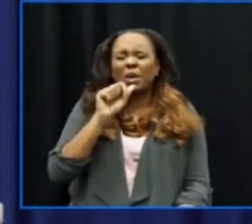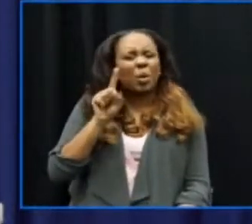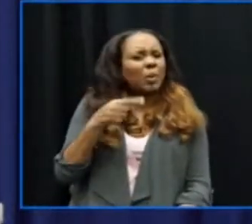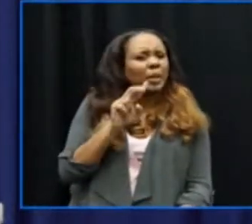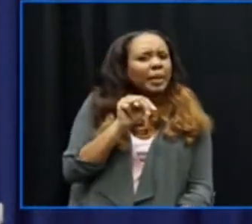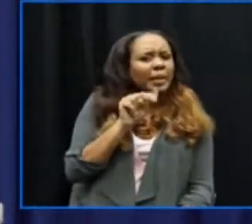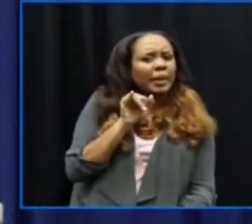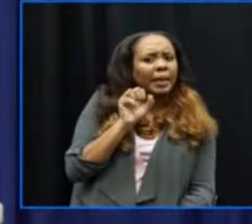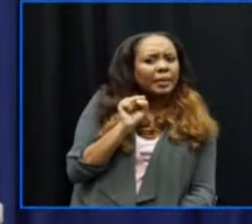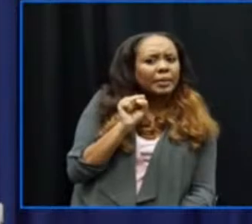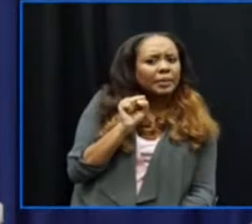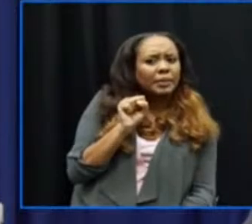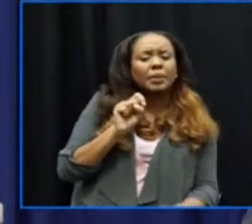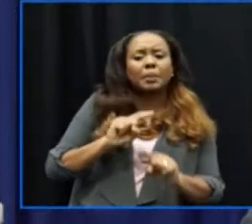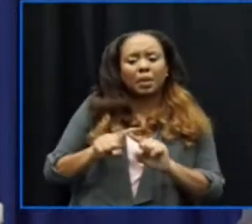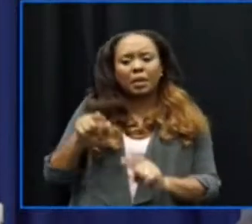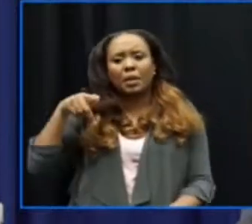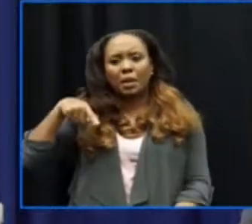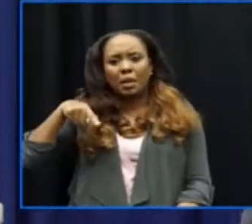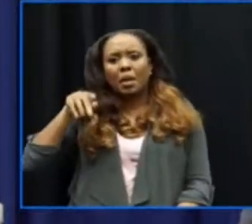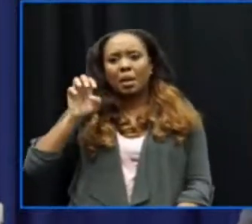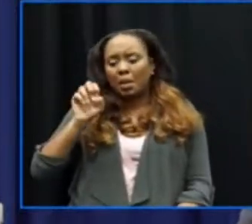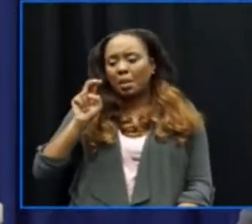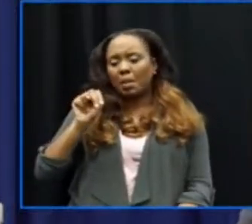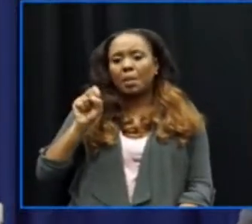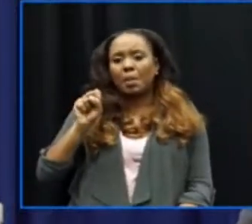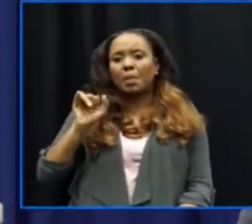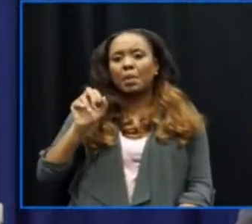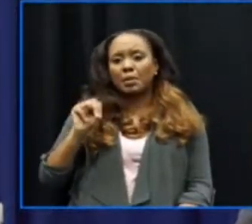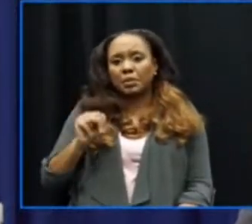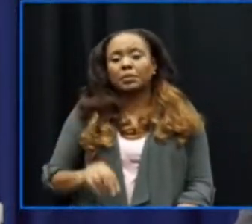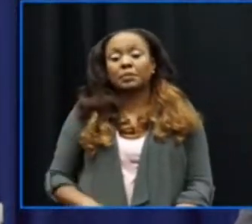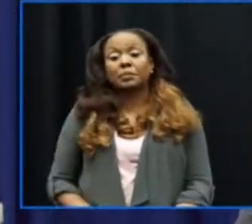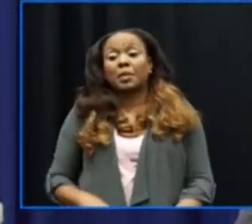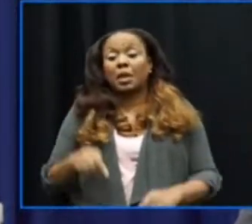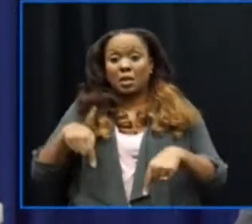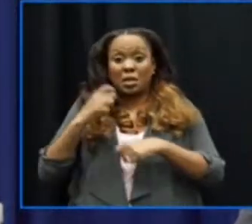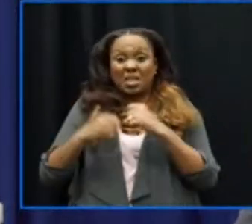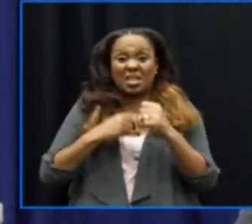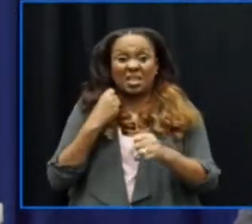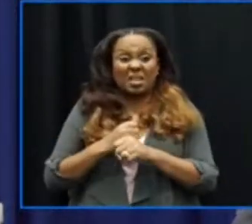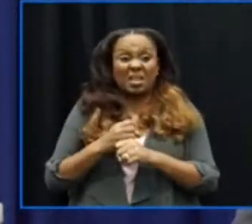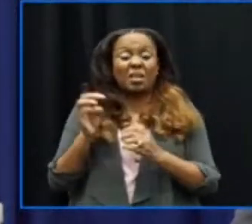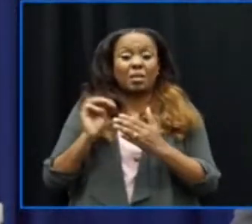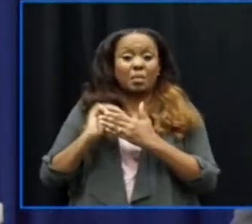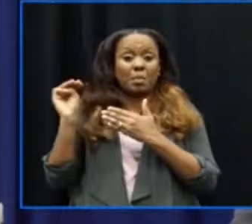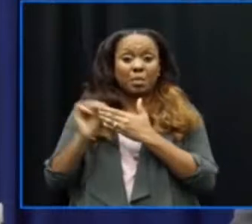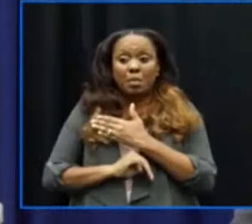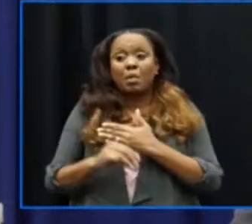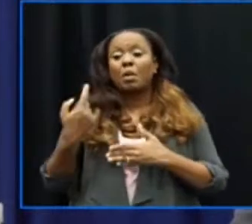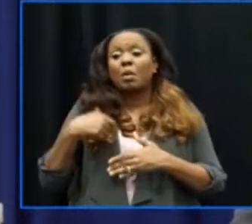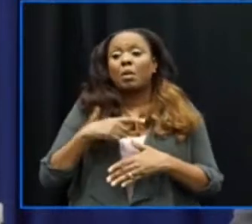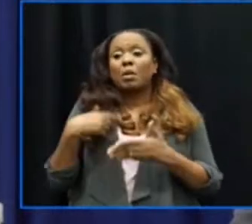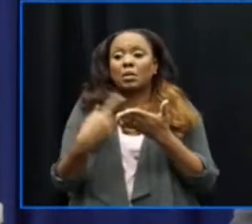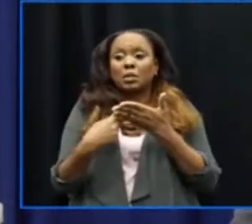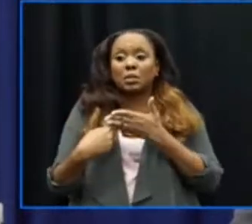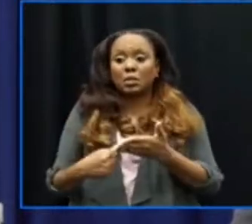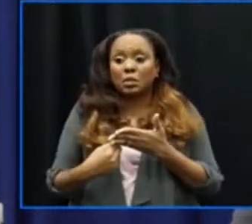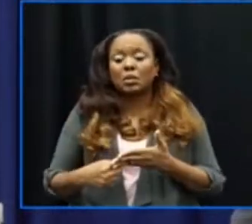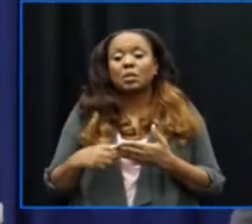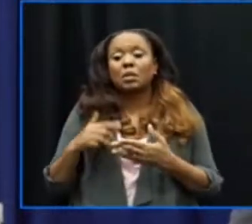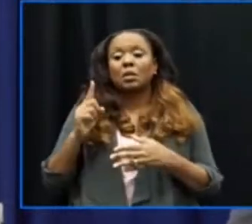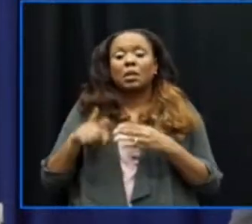As you know, in March of this year, the government took the decision to also address the issue of pensions in the